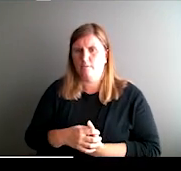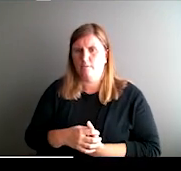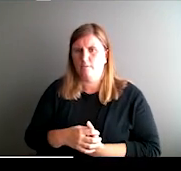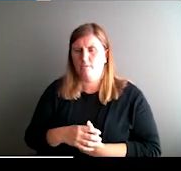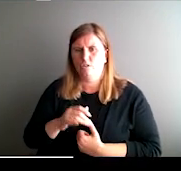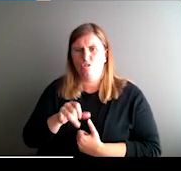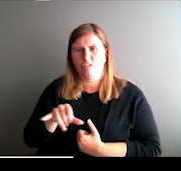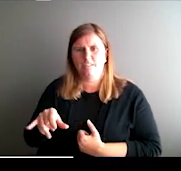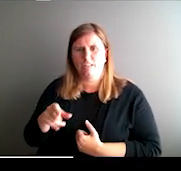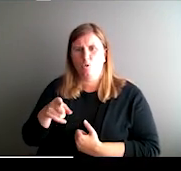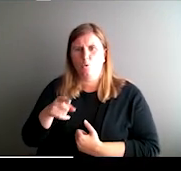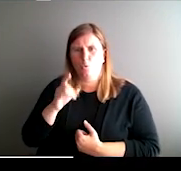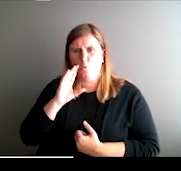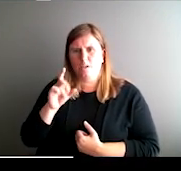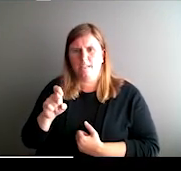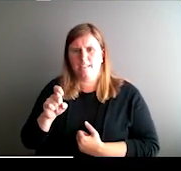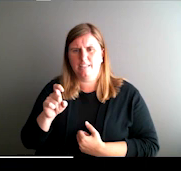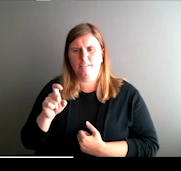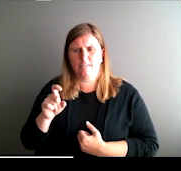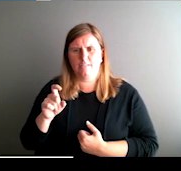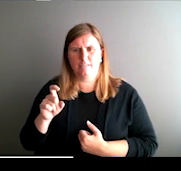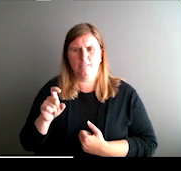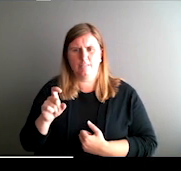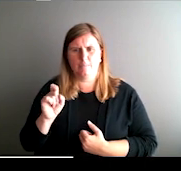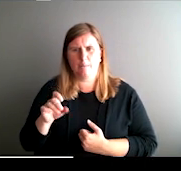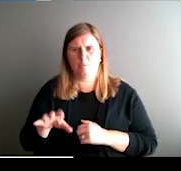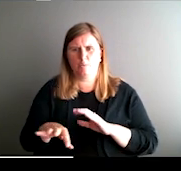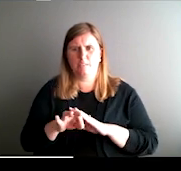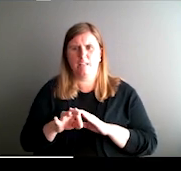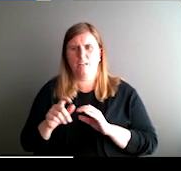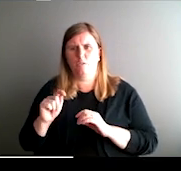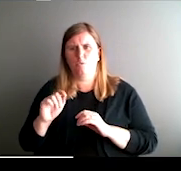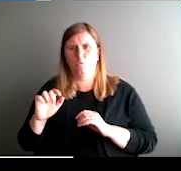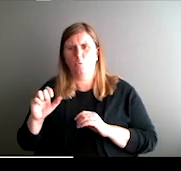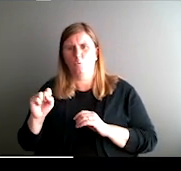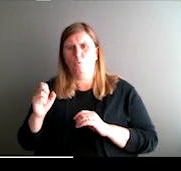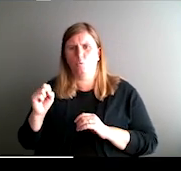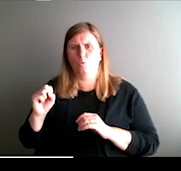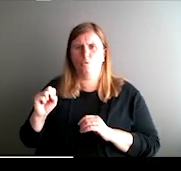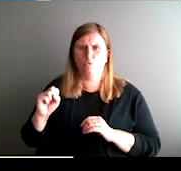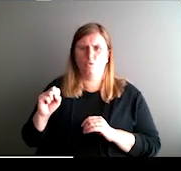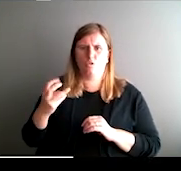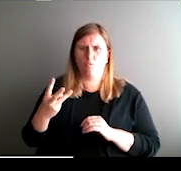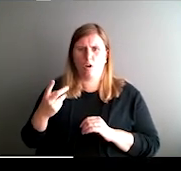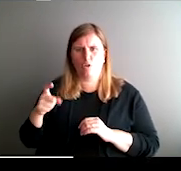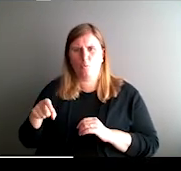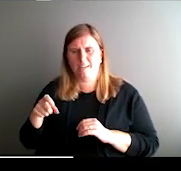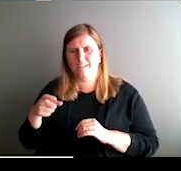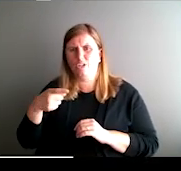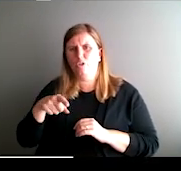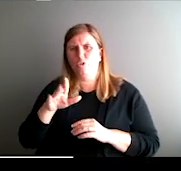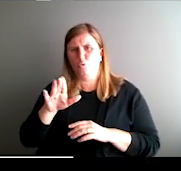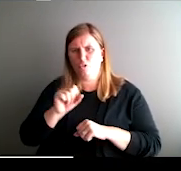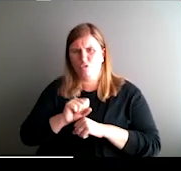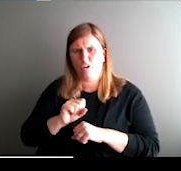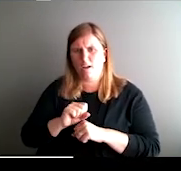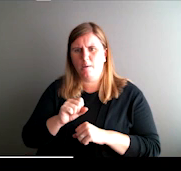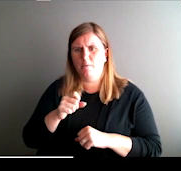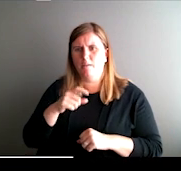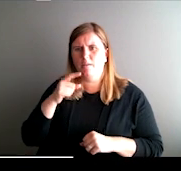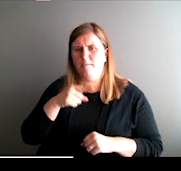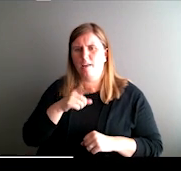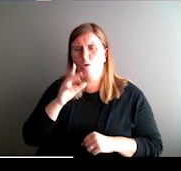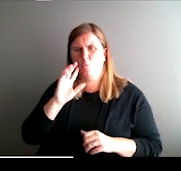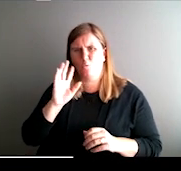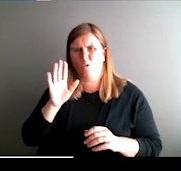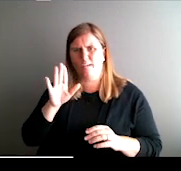as you would need to be able to select tools that you need or software that you need at your job,